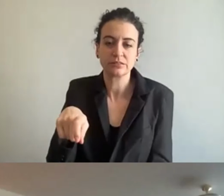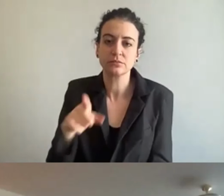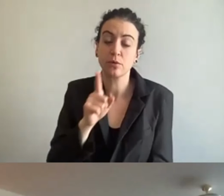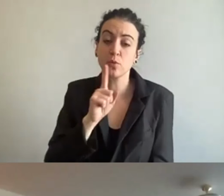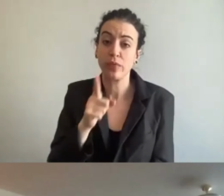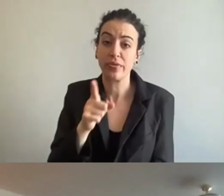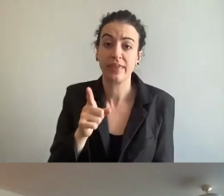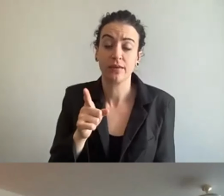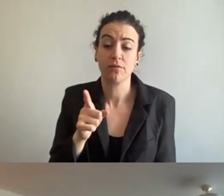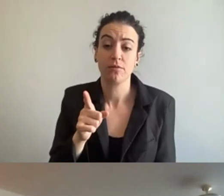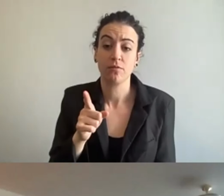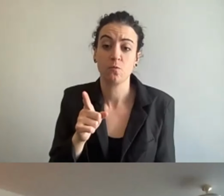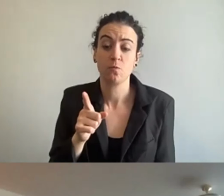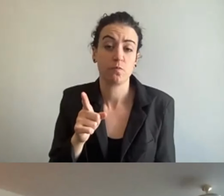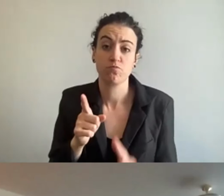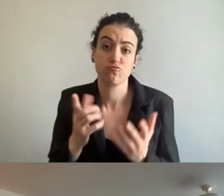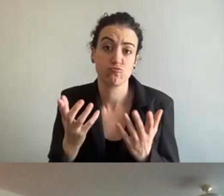that like